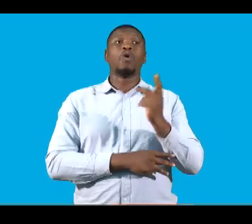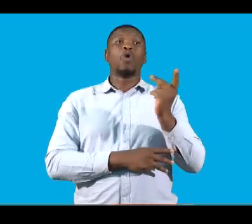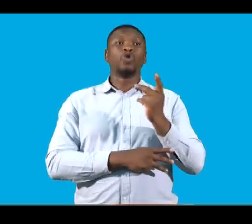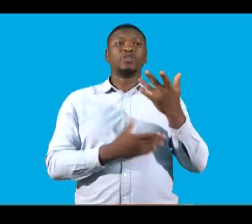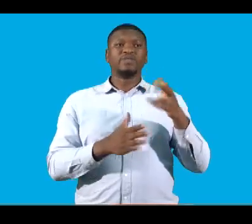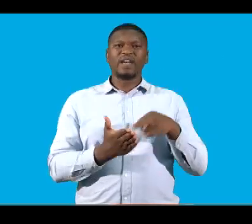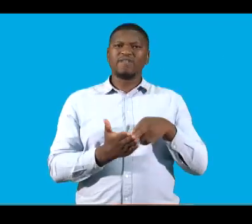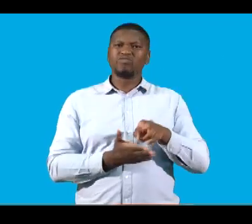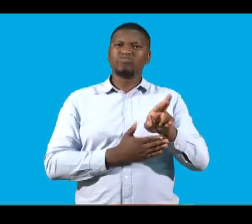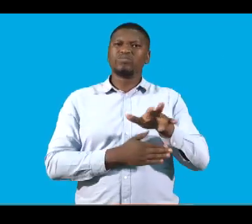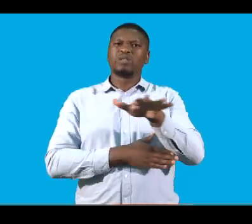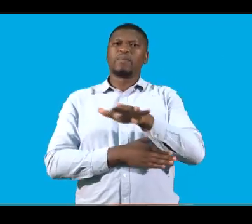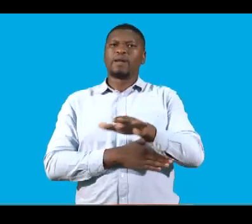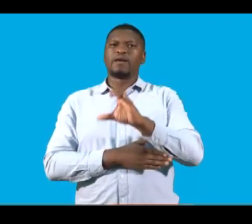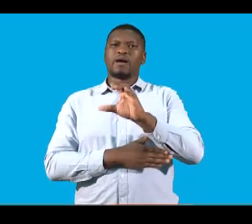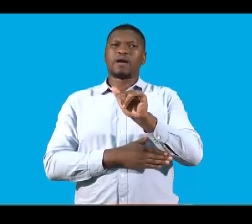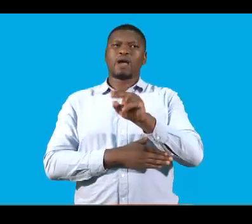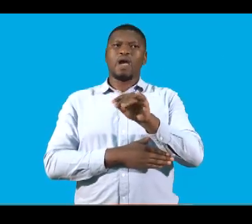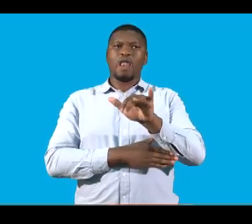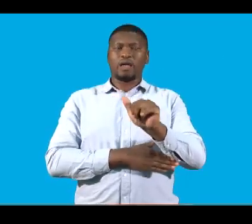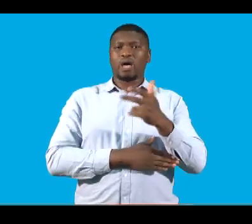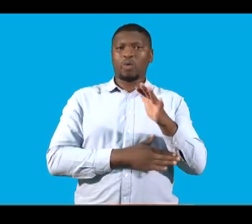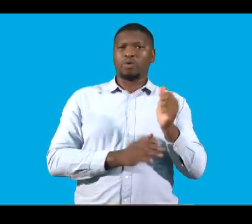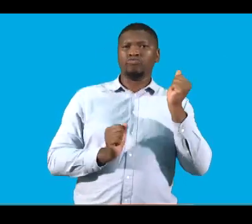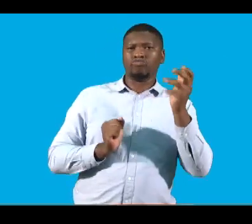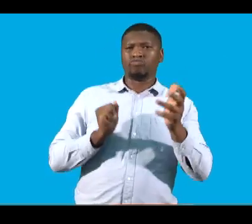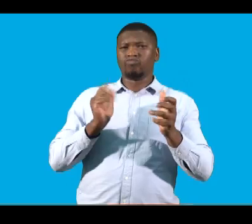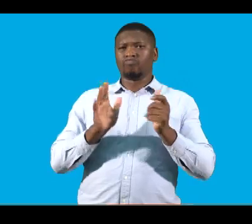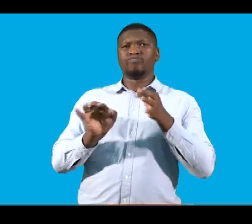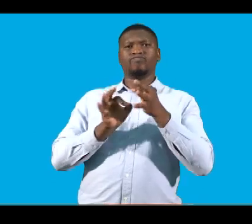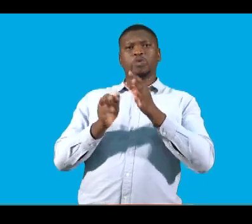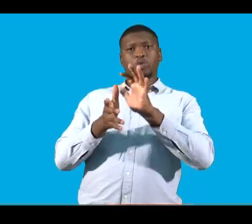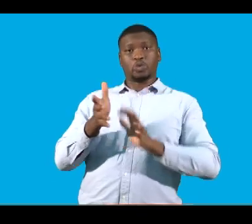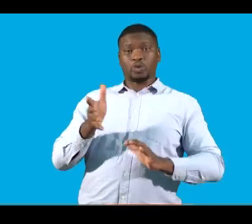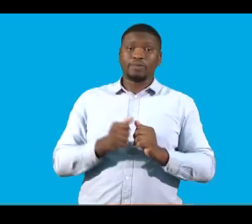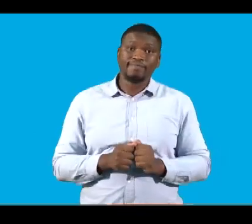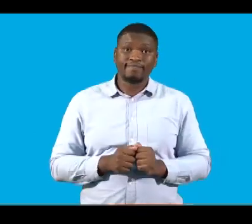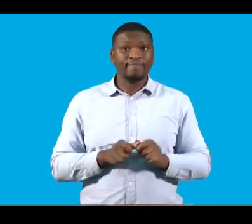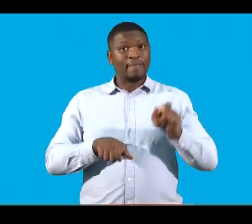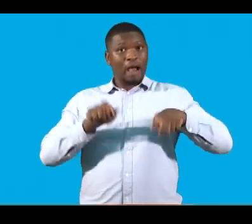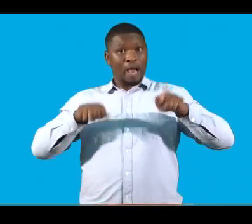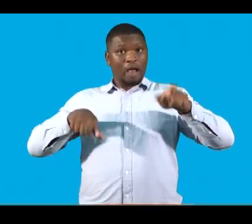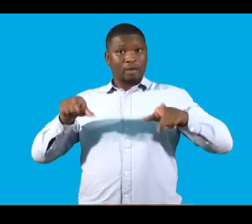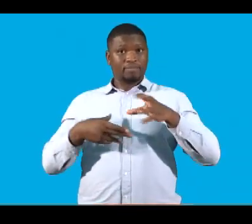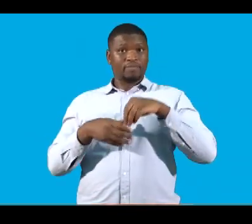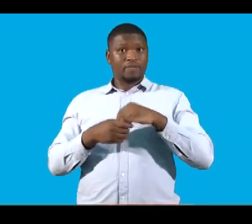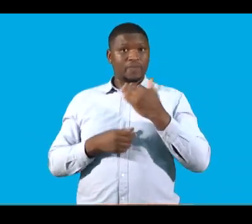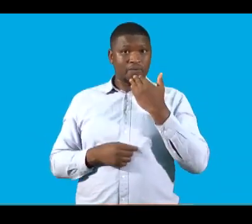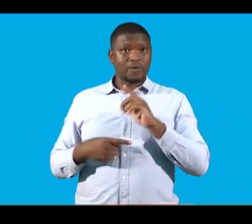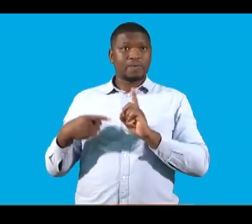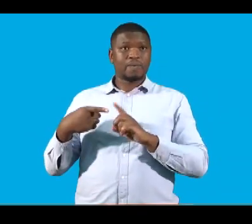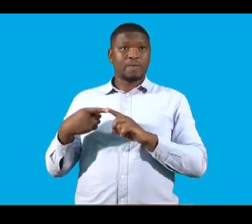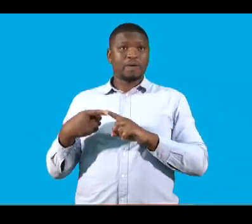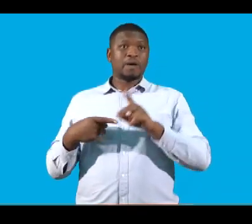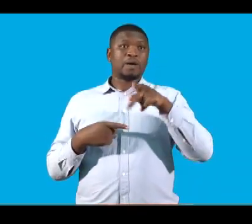to Canada, where the adult Pi tells the story to the fictional author. These are some of the characters.